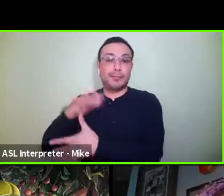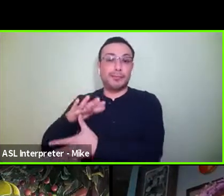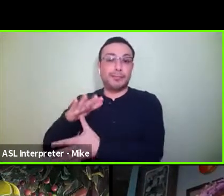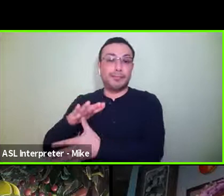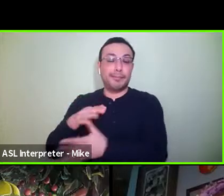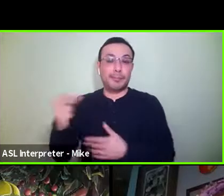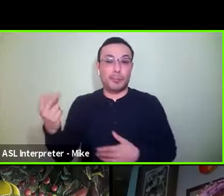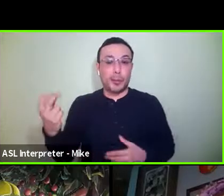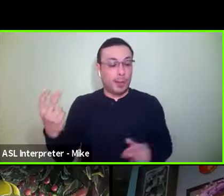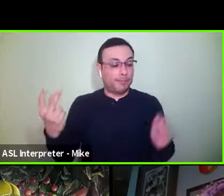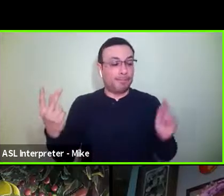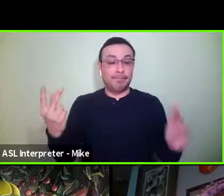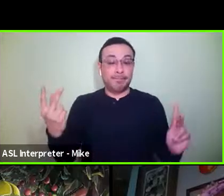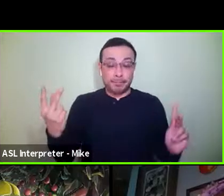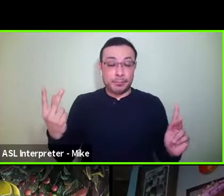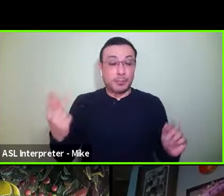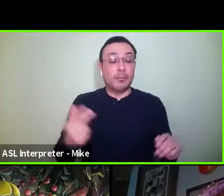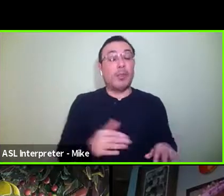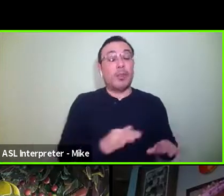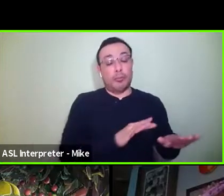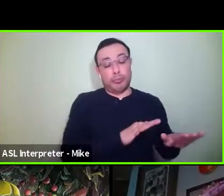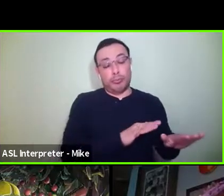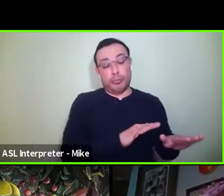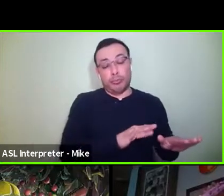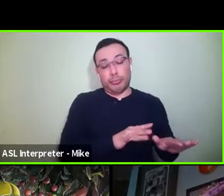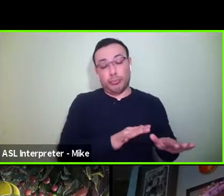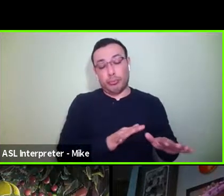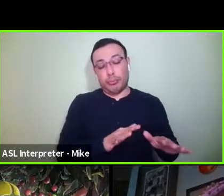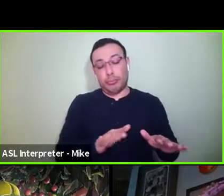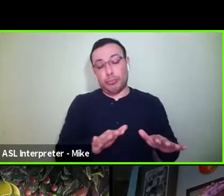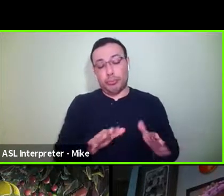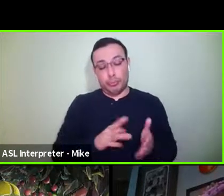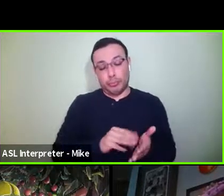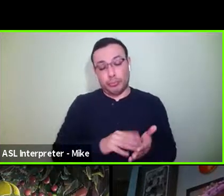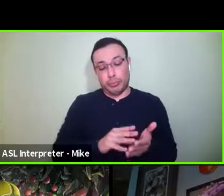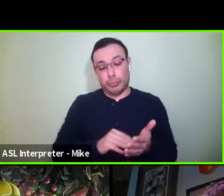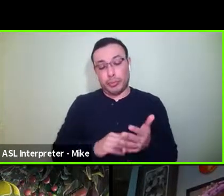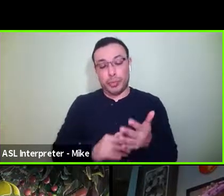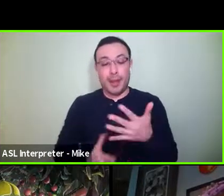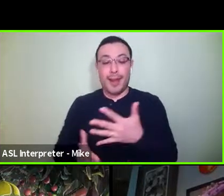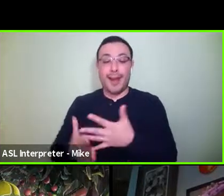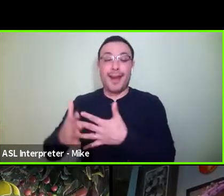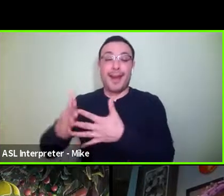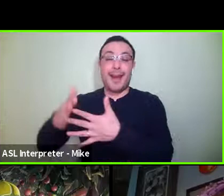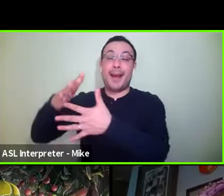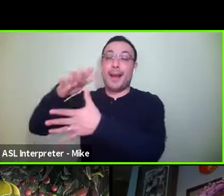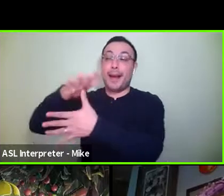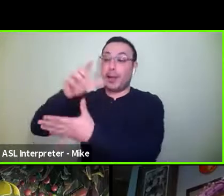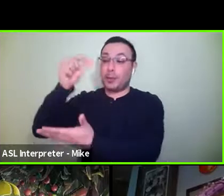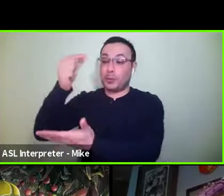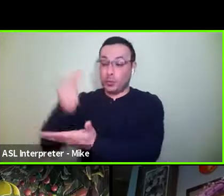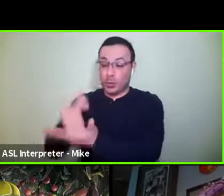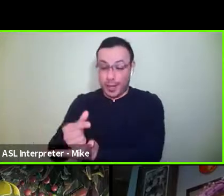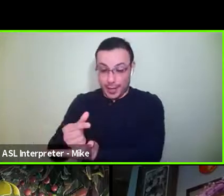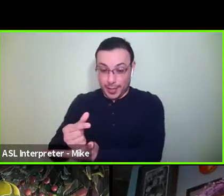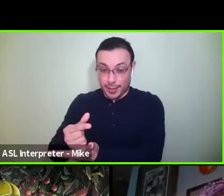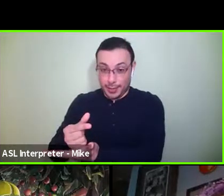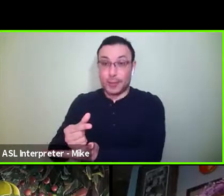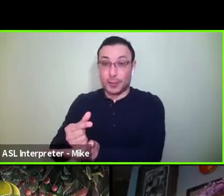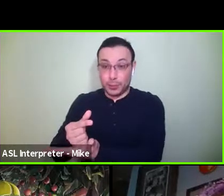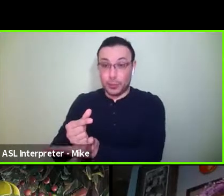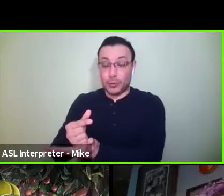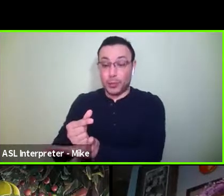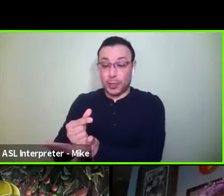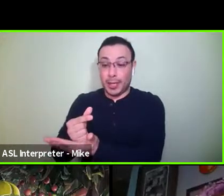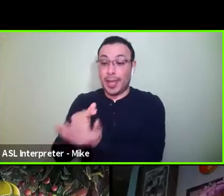graduate from high school with a different kind of sensibility about what it means to be a